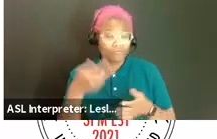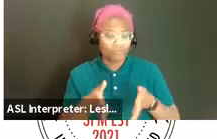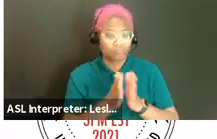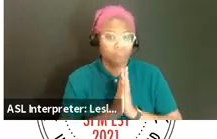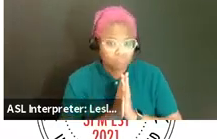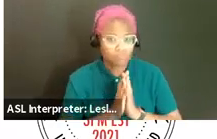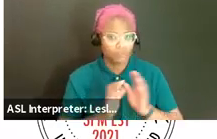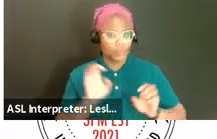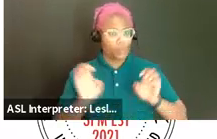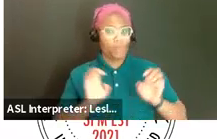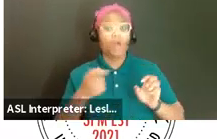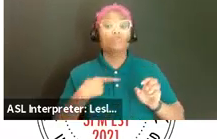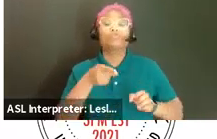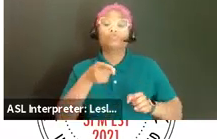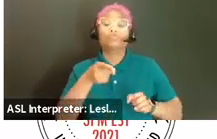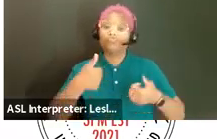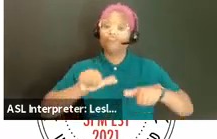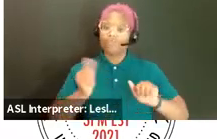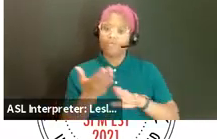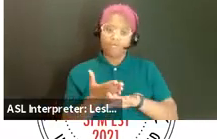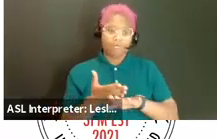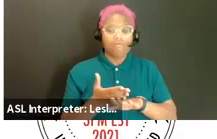that you're preparing the best possible case you can.